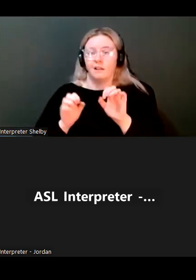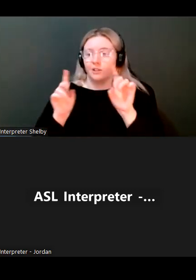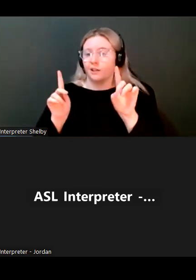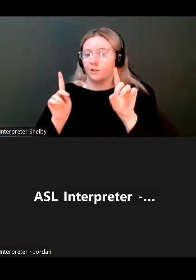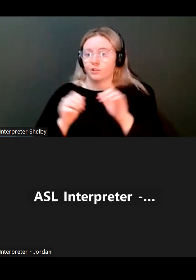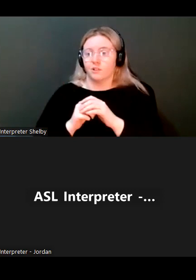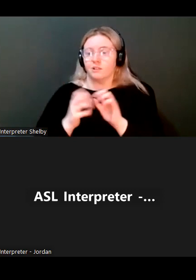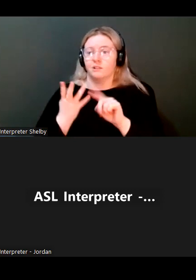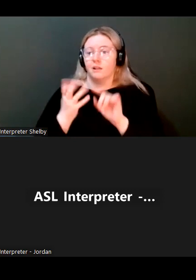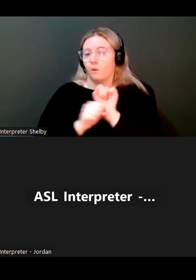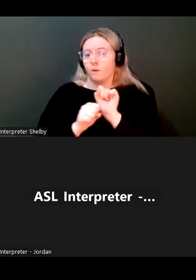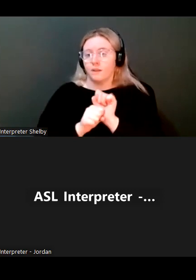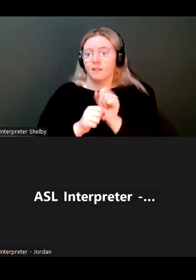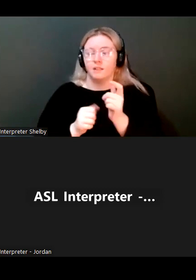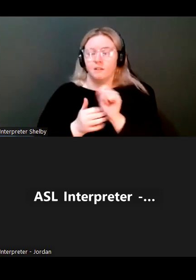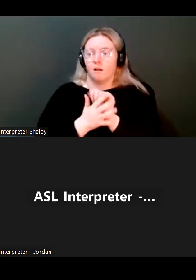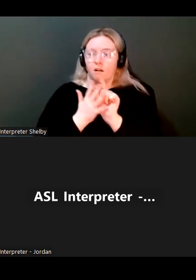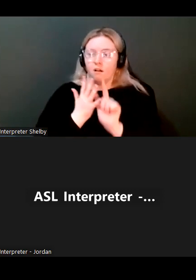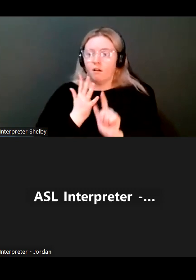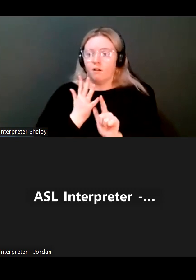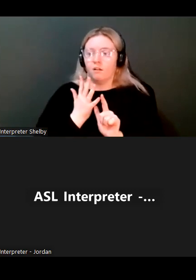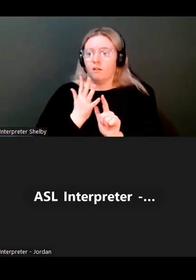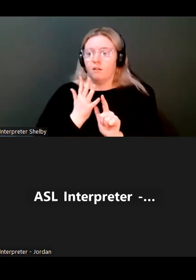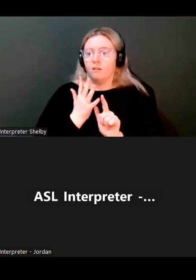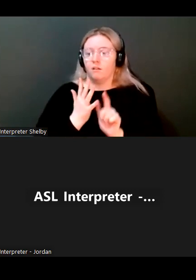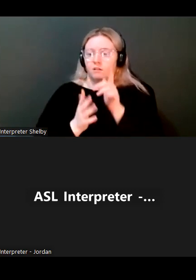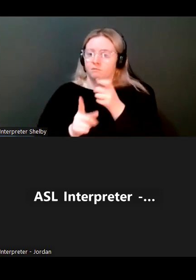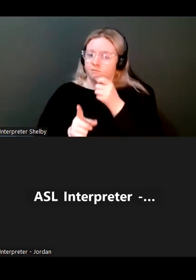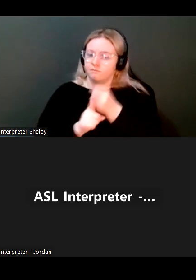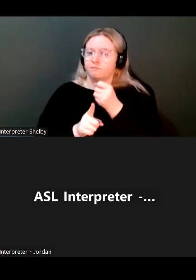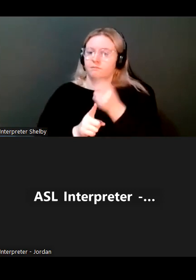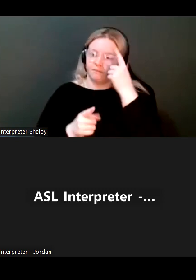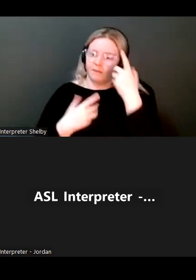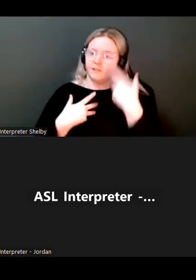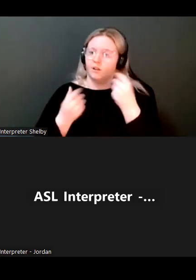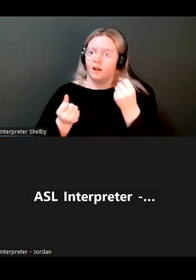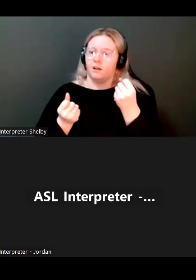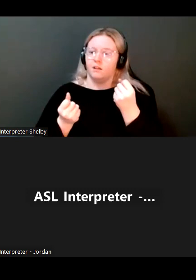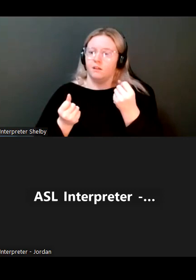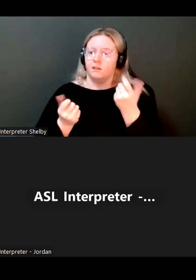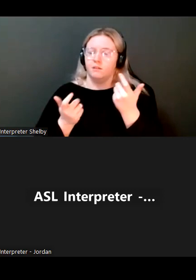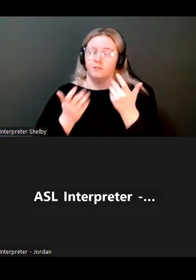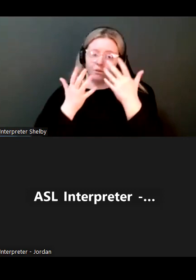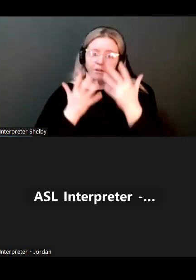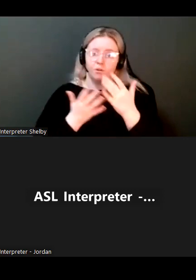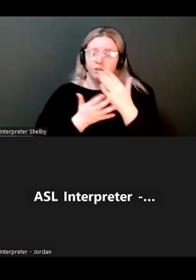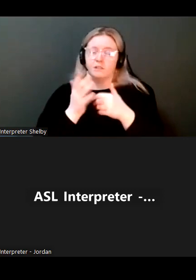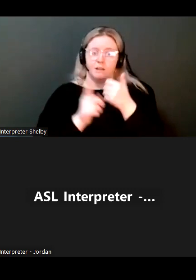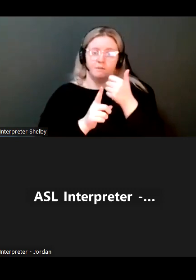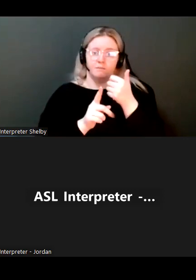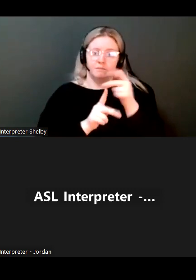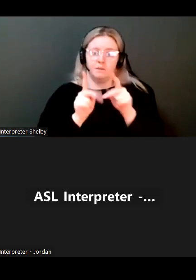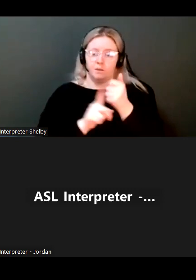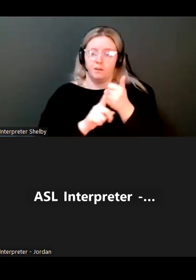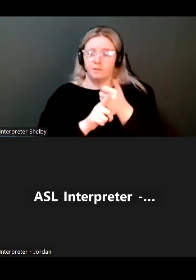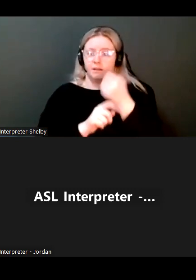education, employment, all of these things really impact their mental health. So, you know, unfortunately, some people are at a disadvantage if they grow up,